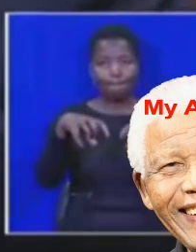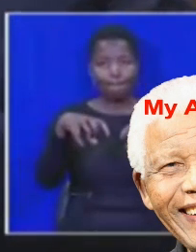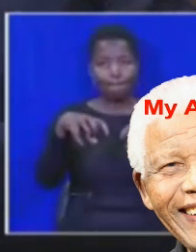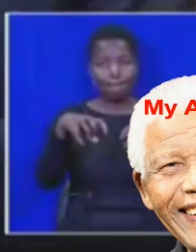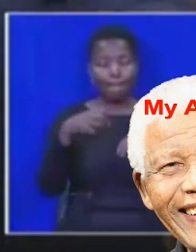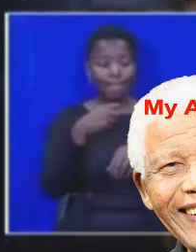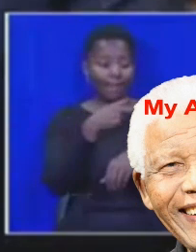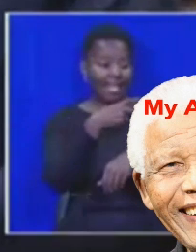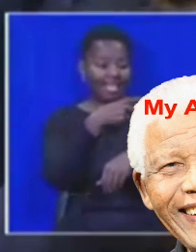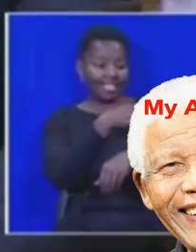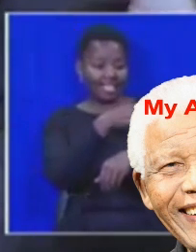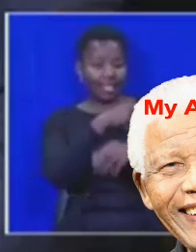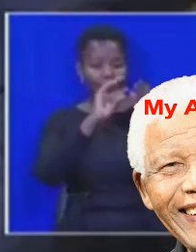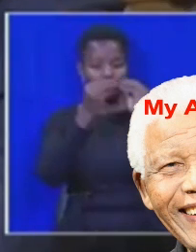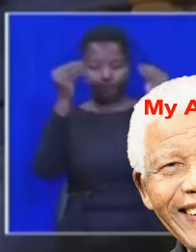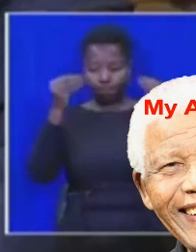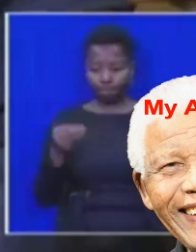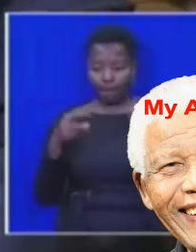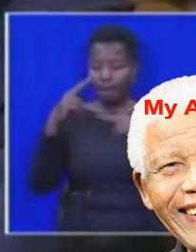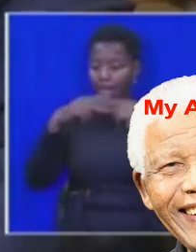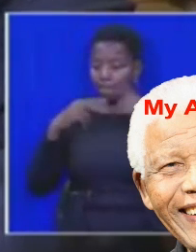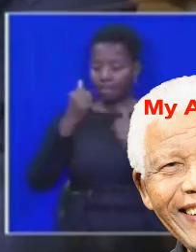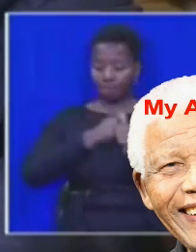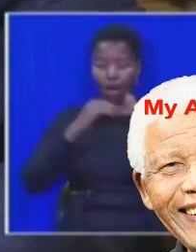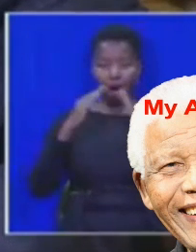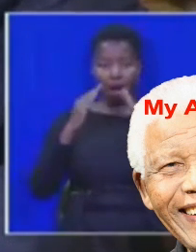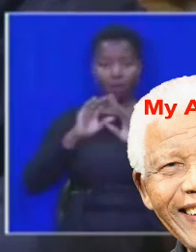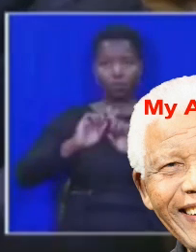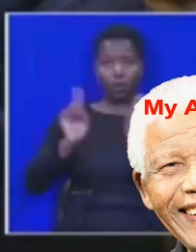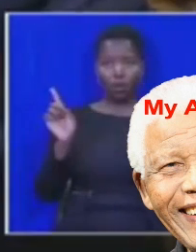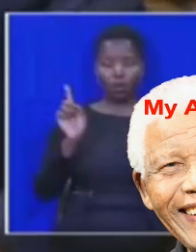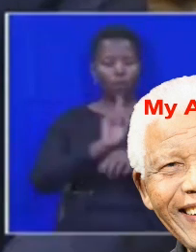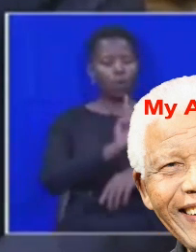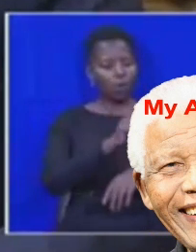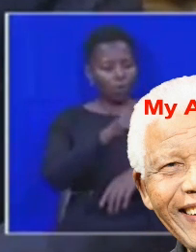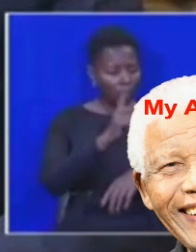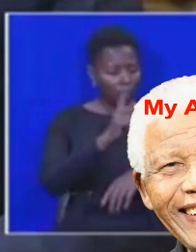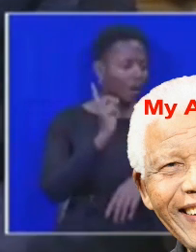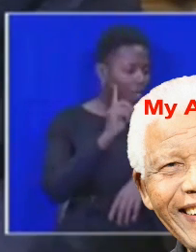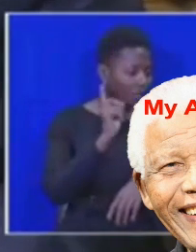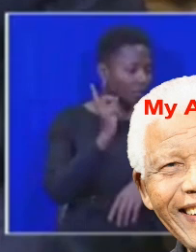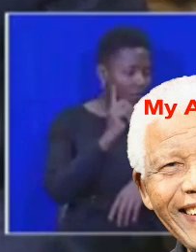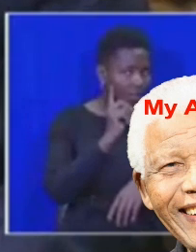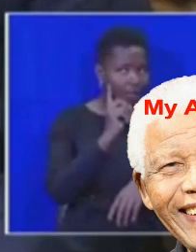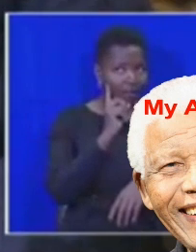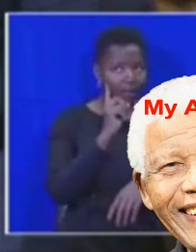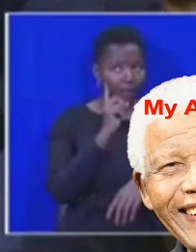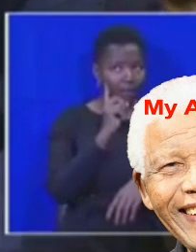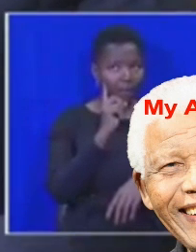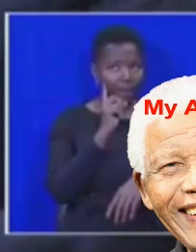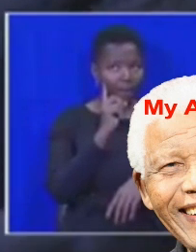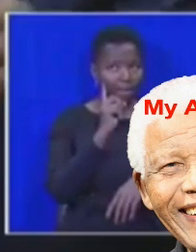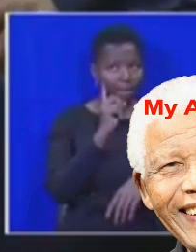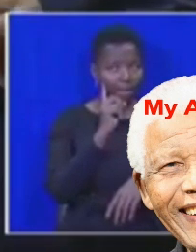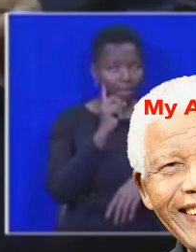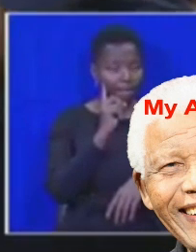Security features is not building my house. No, lalela. Lalela, Order, Mfana